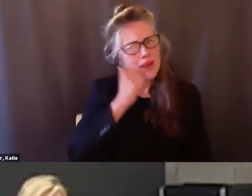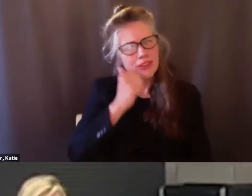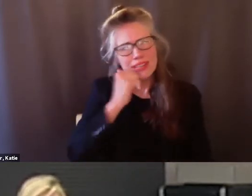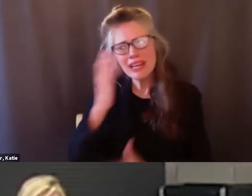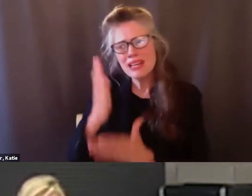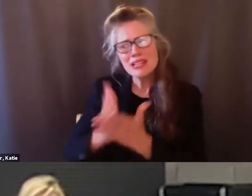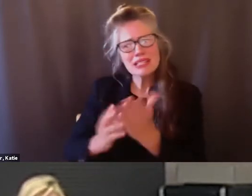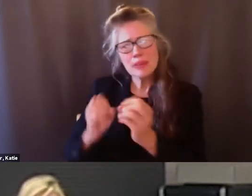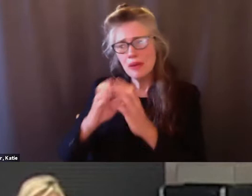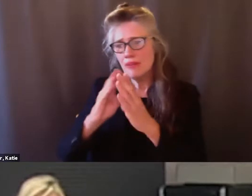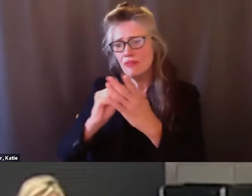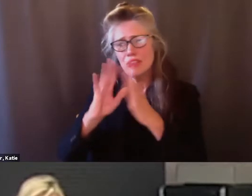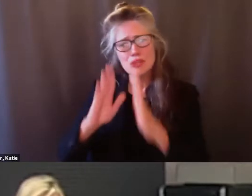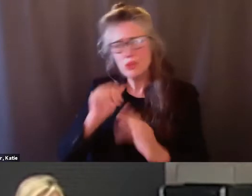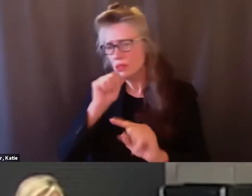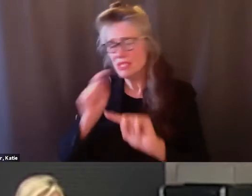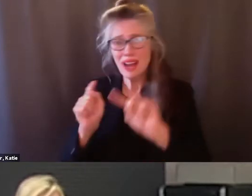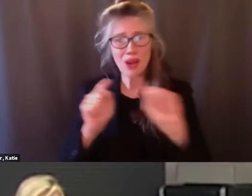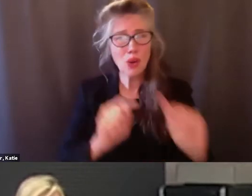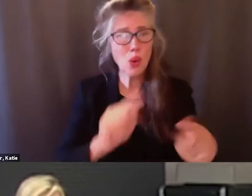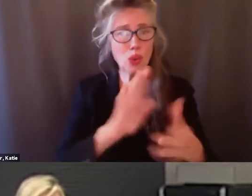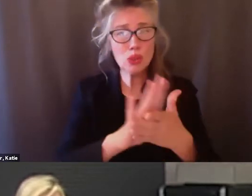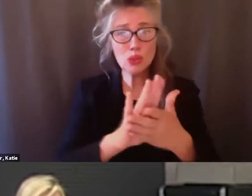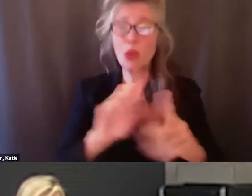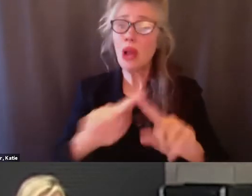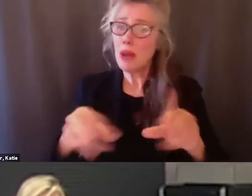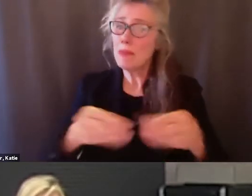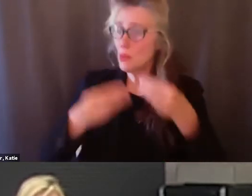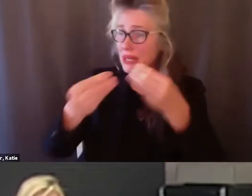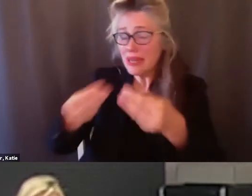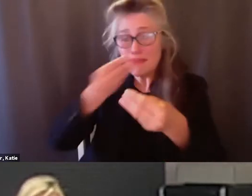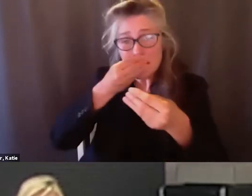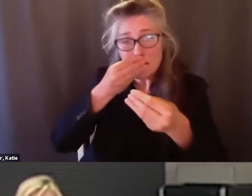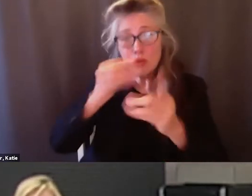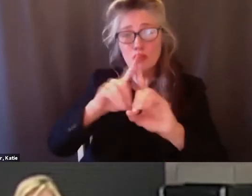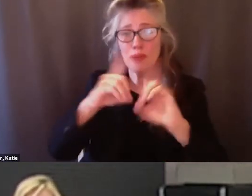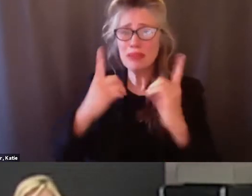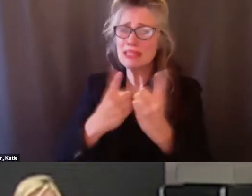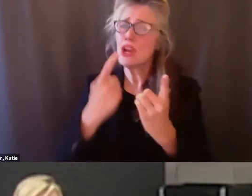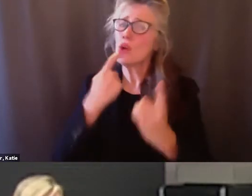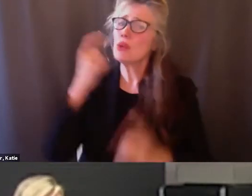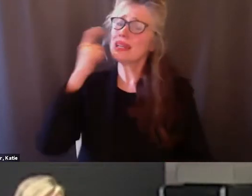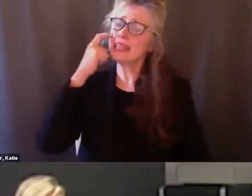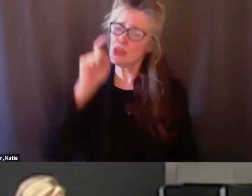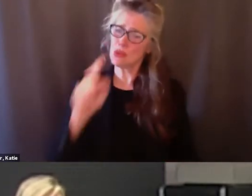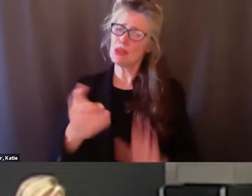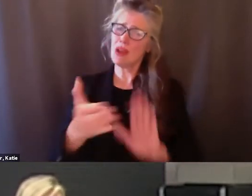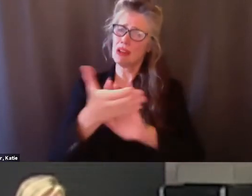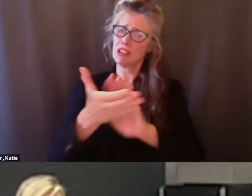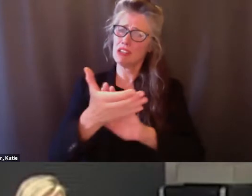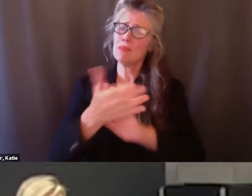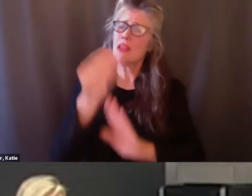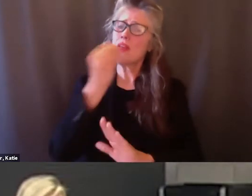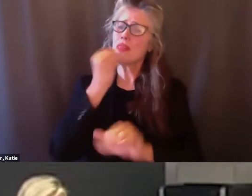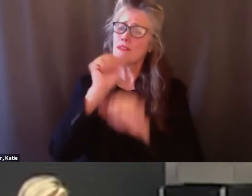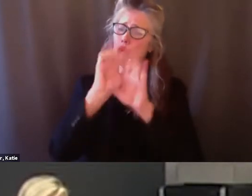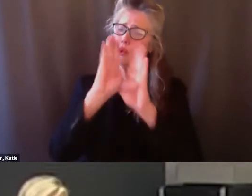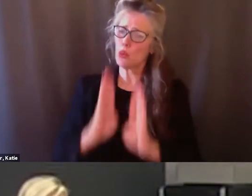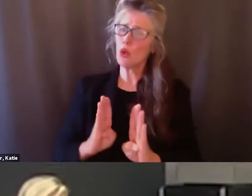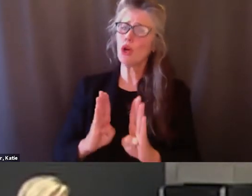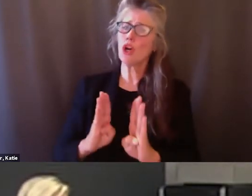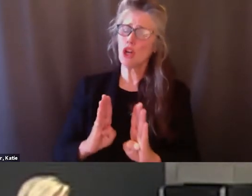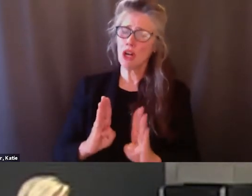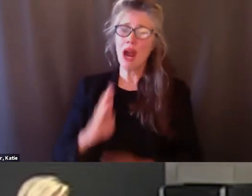our kids are getting fed from our district, and just acknowledge the food worker and the work that goes on with our summer meal programs. I was at Franklin and